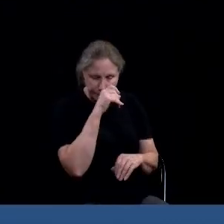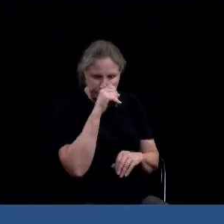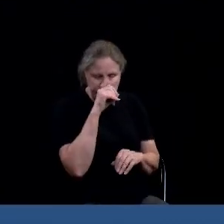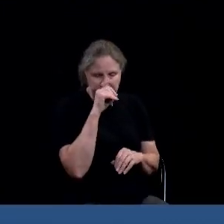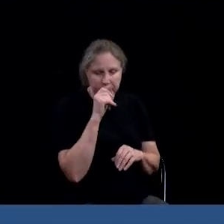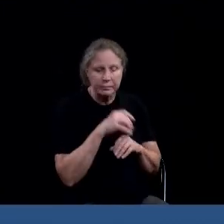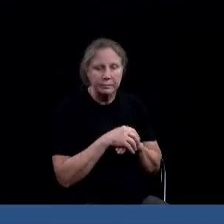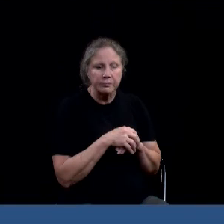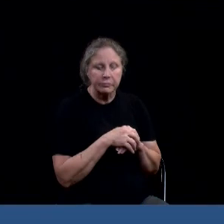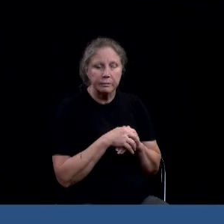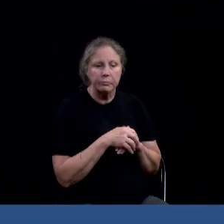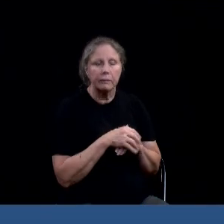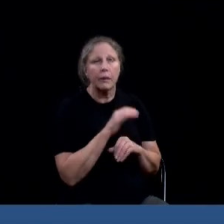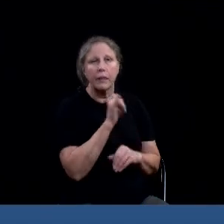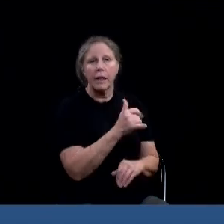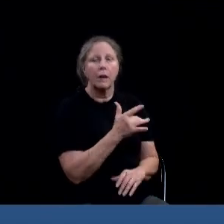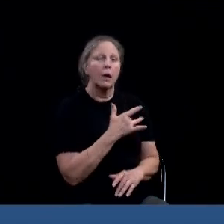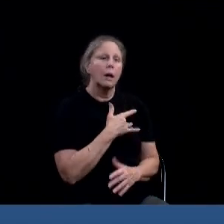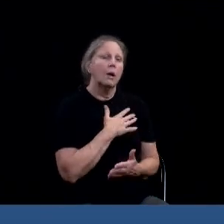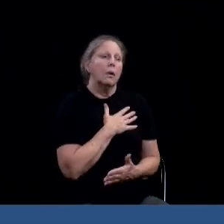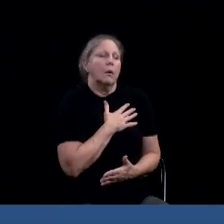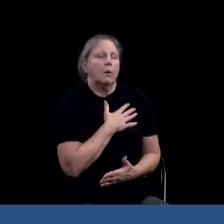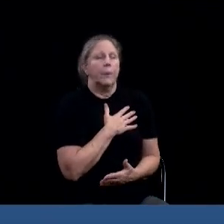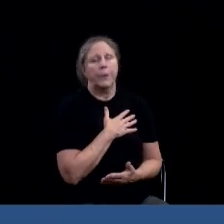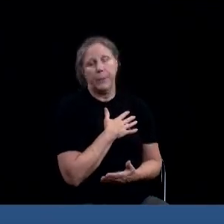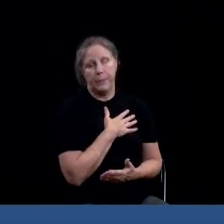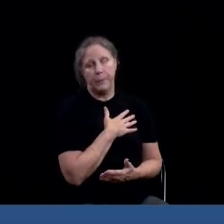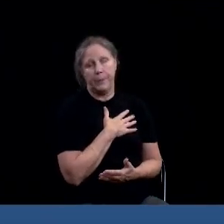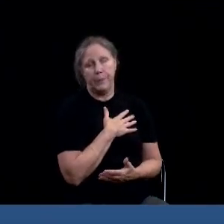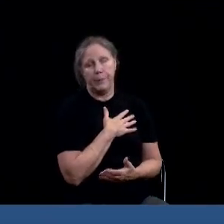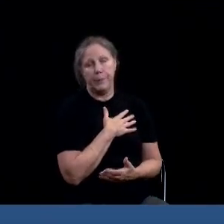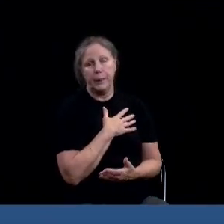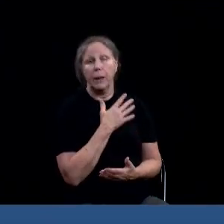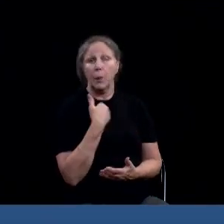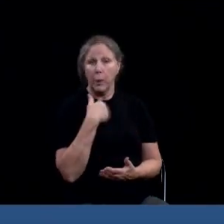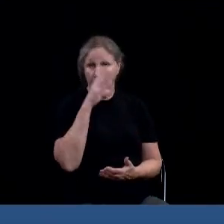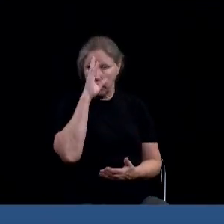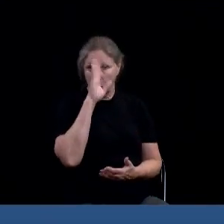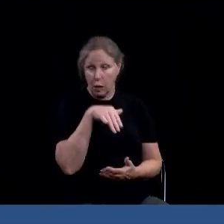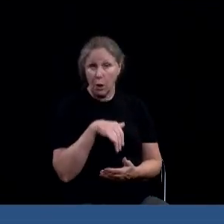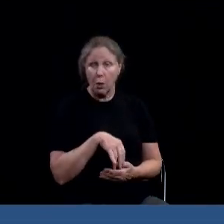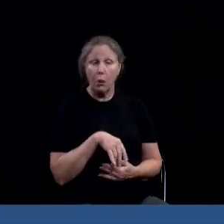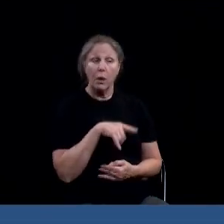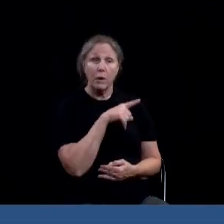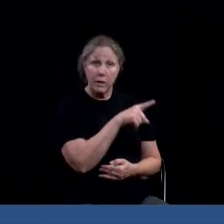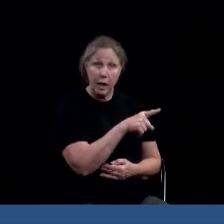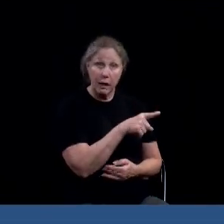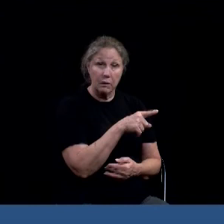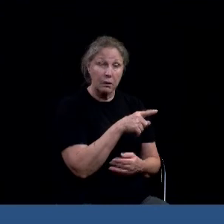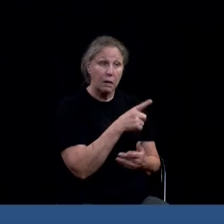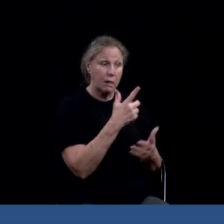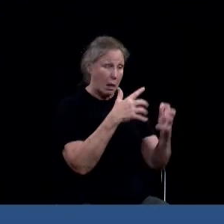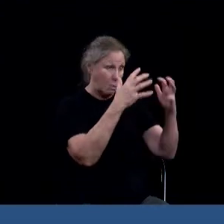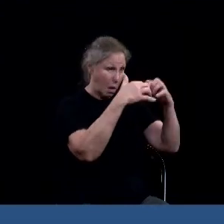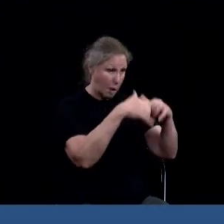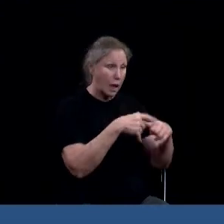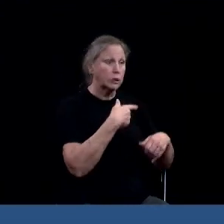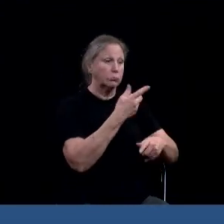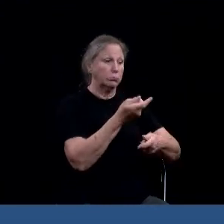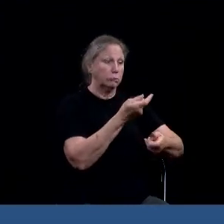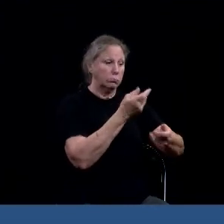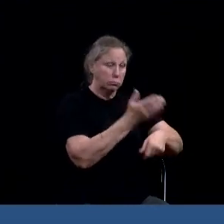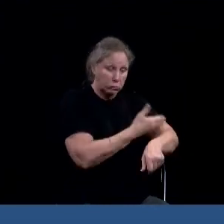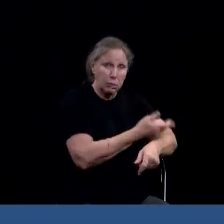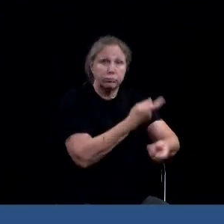know that these changes are happening for our communities. You've got some, as we've